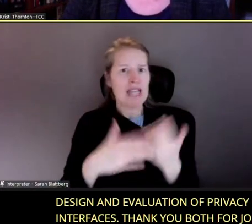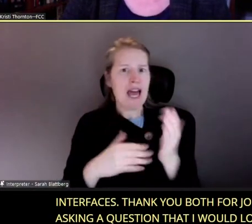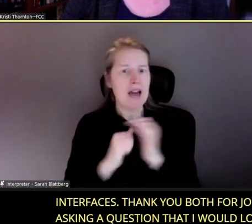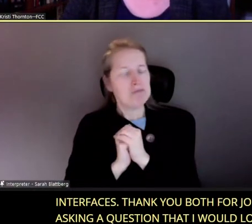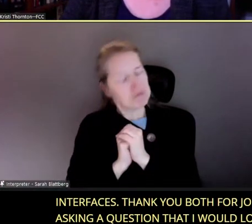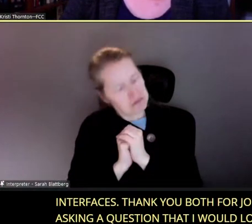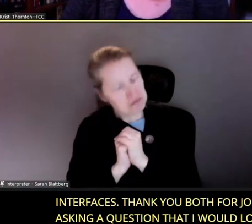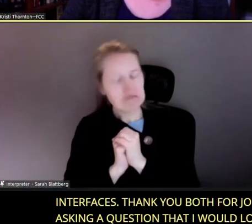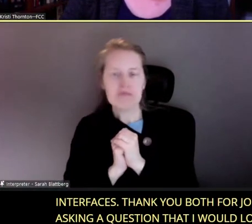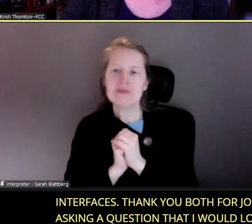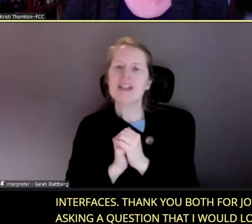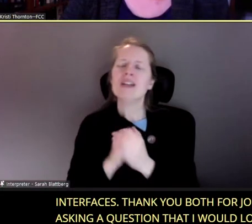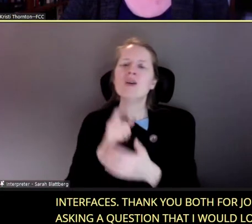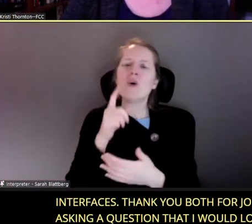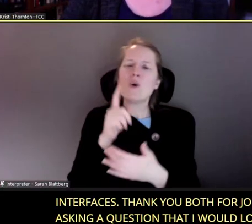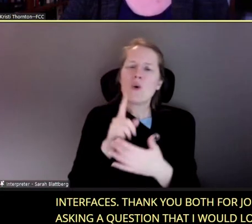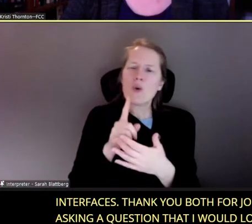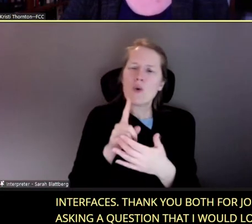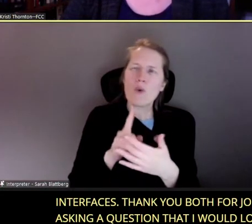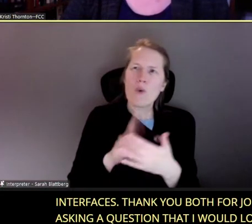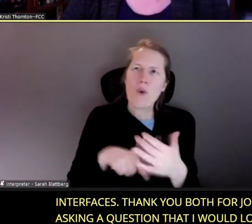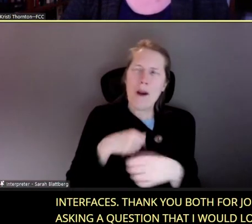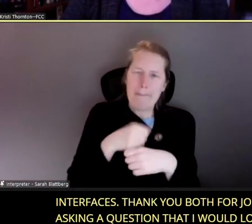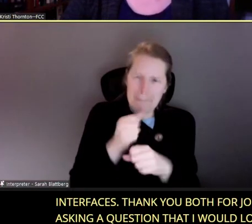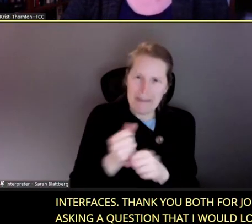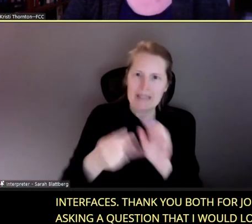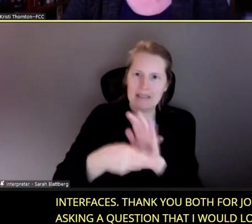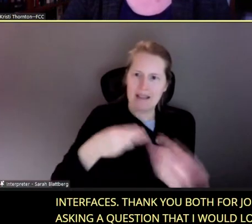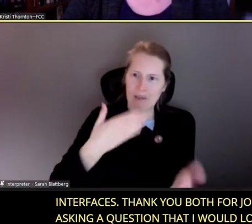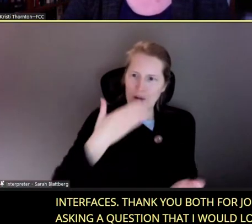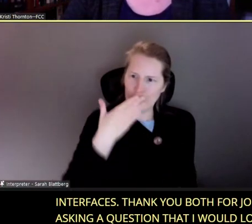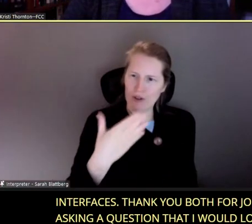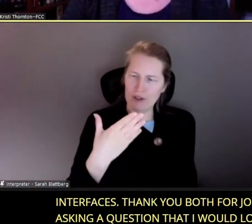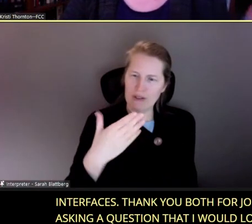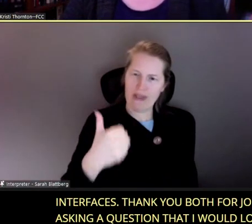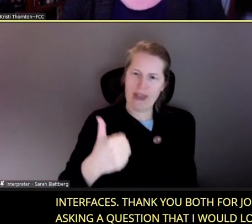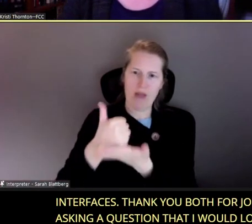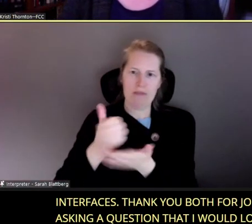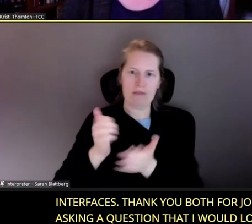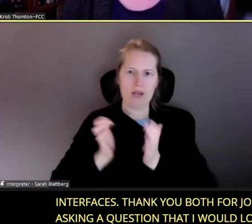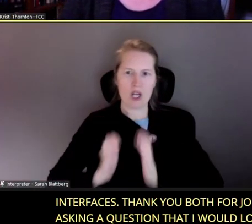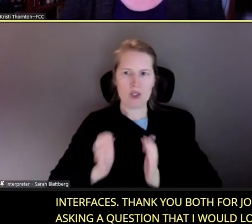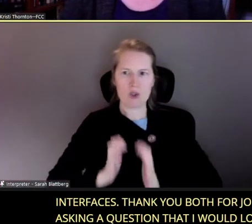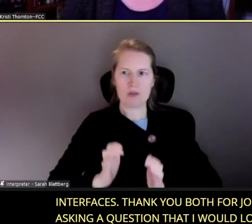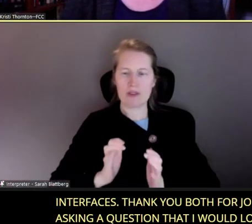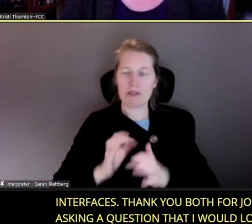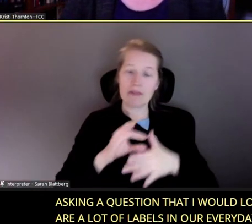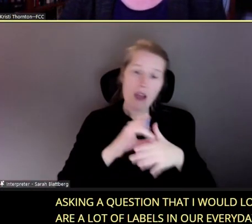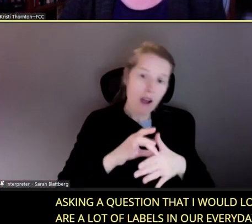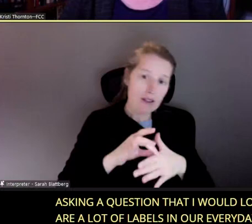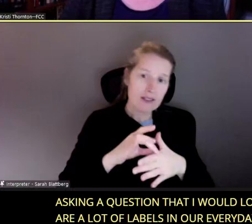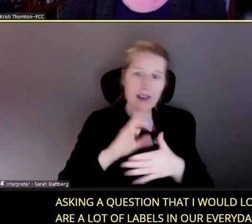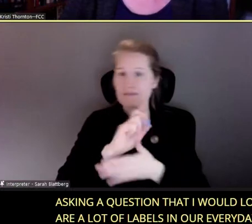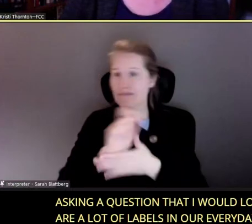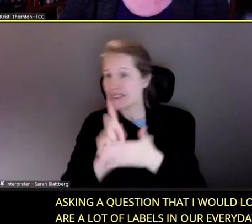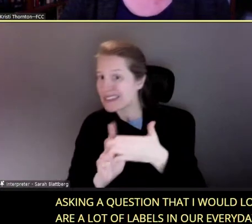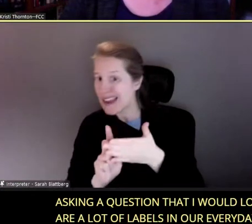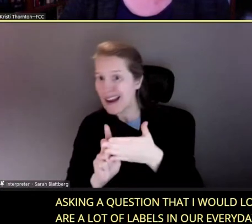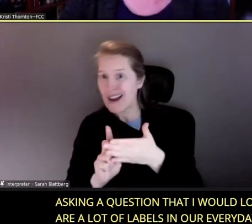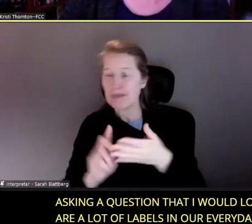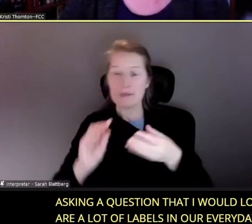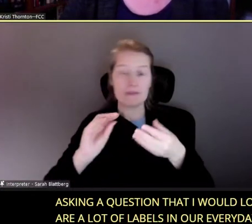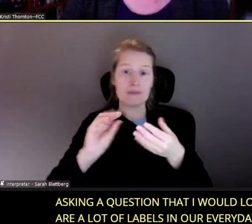What are some of the characteristics of a label that are helpful to consumers? Perhaps content, design, quantity